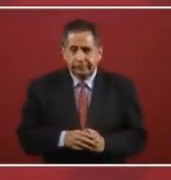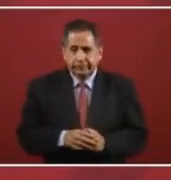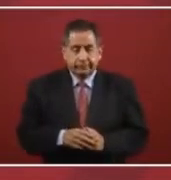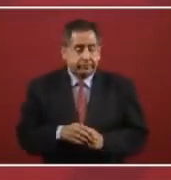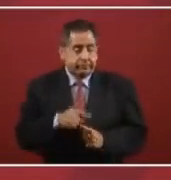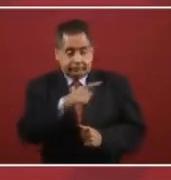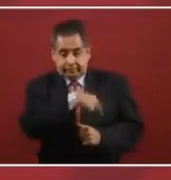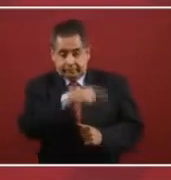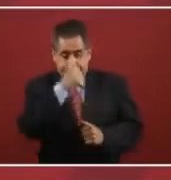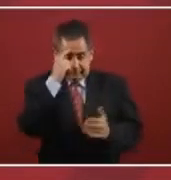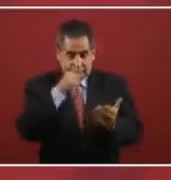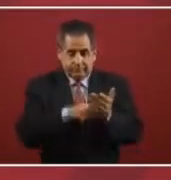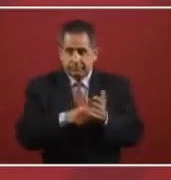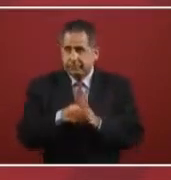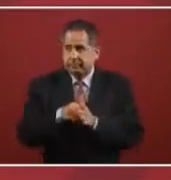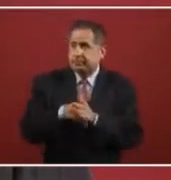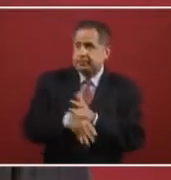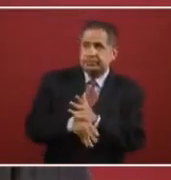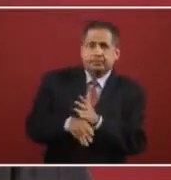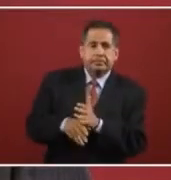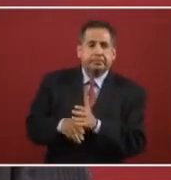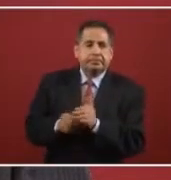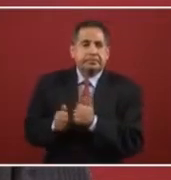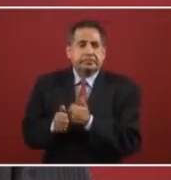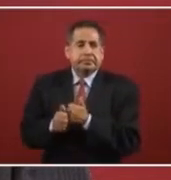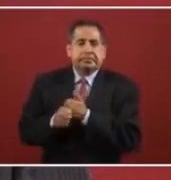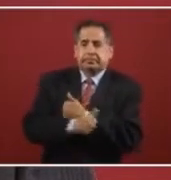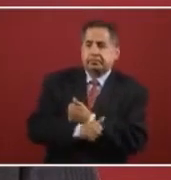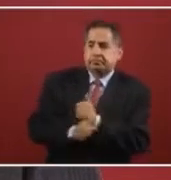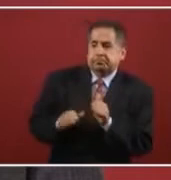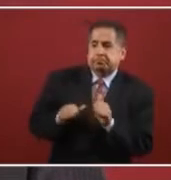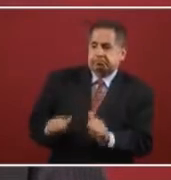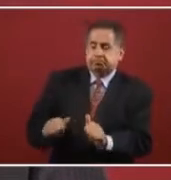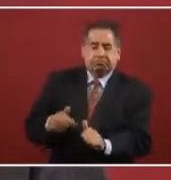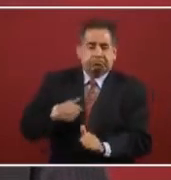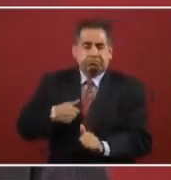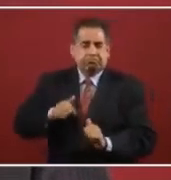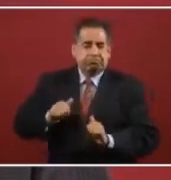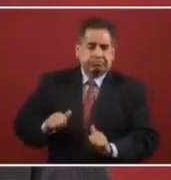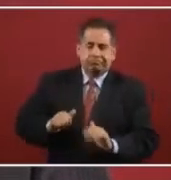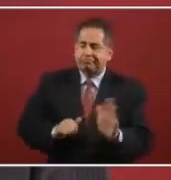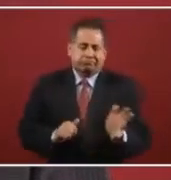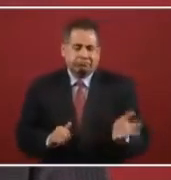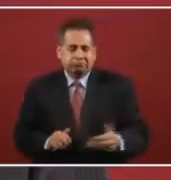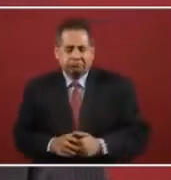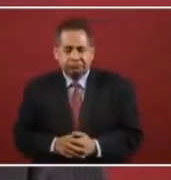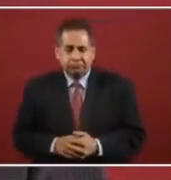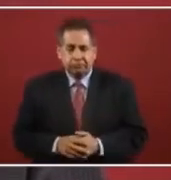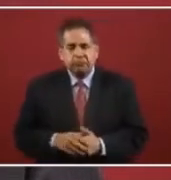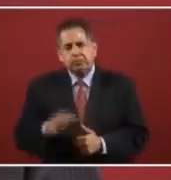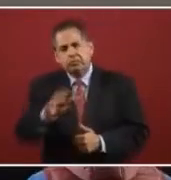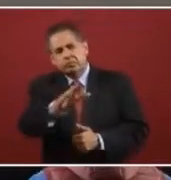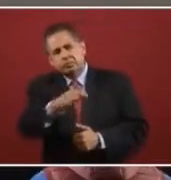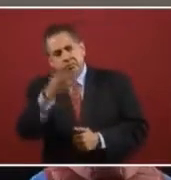van a burlar that they're going to make fun of the norms.